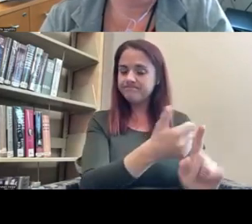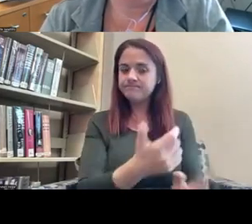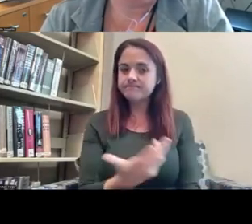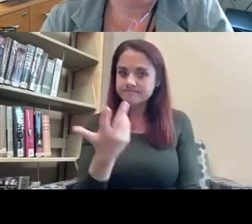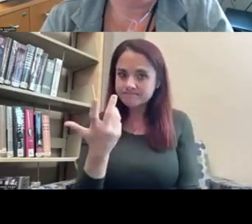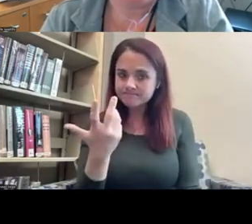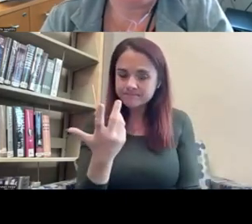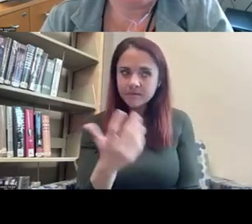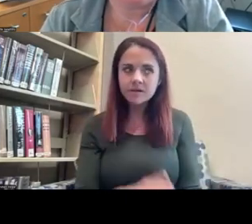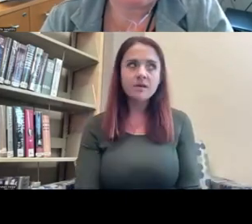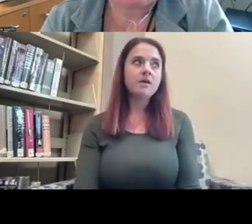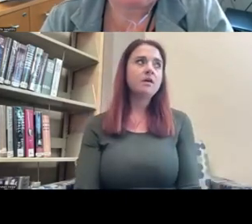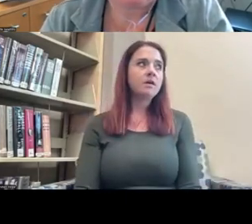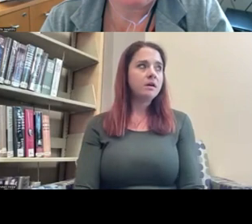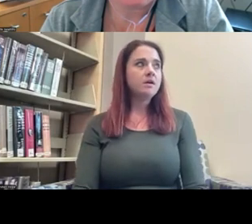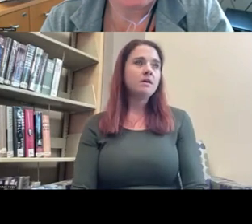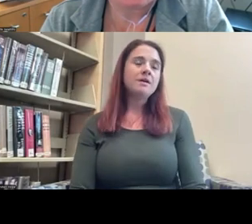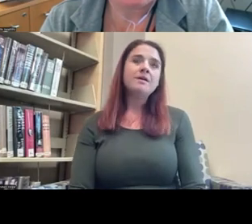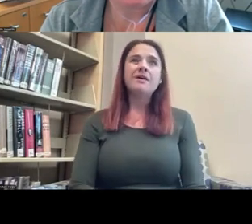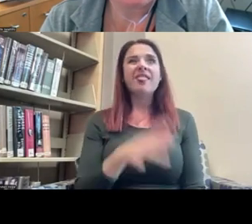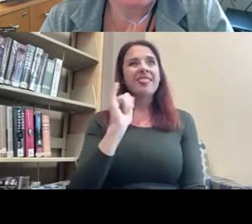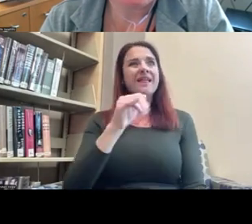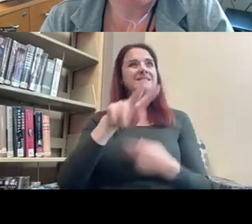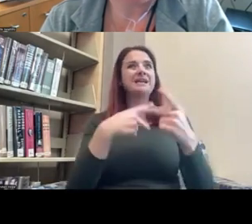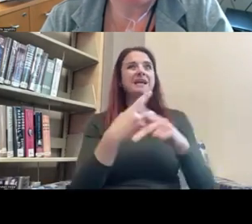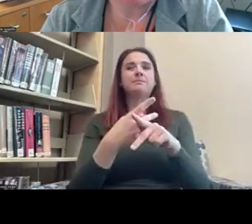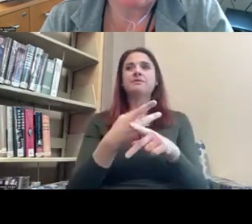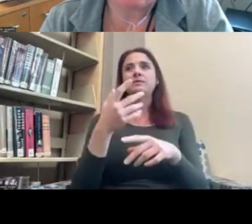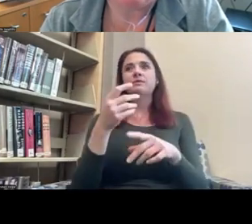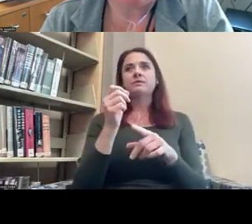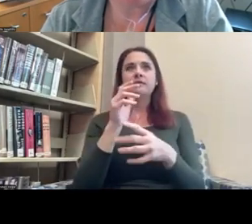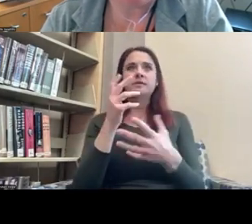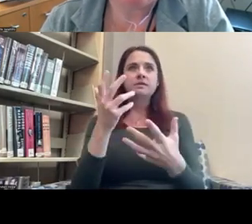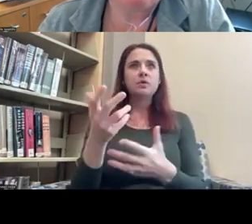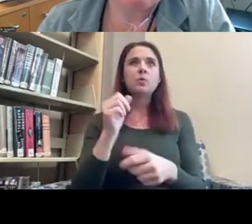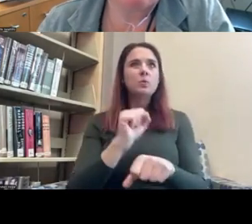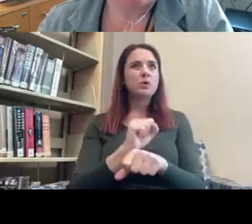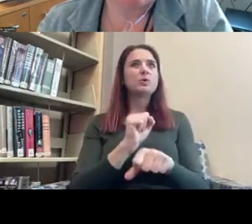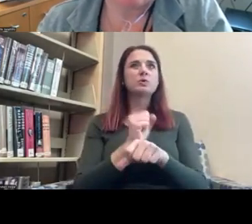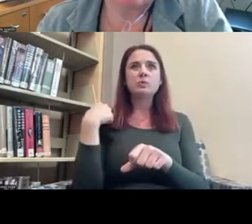So it's those kinds of things we work with.